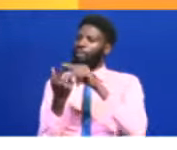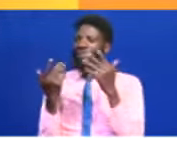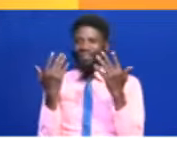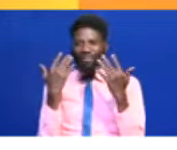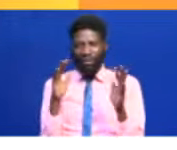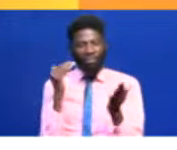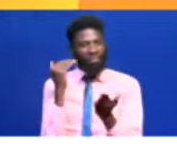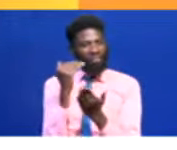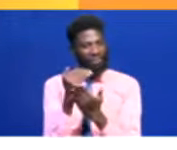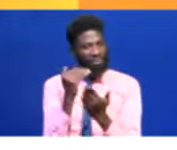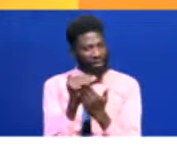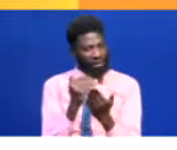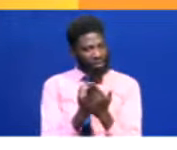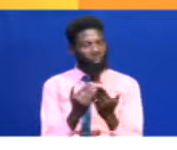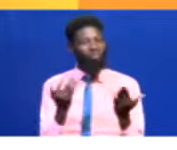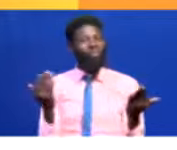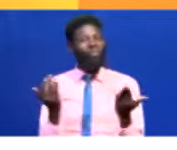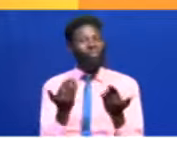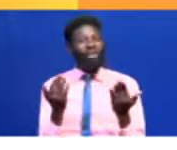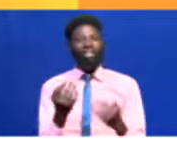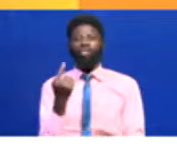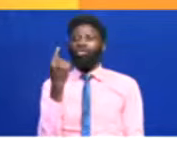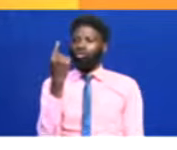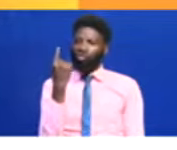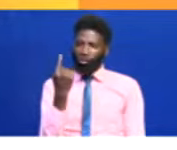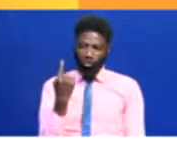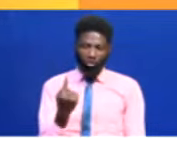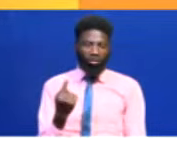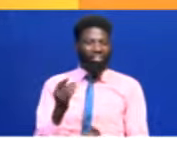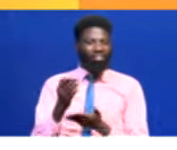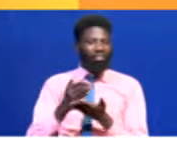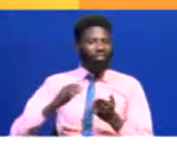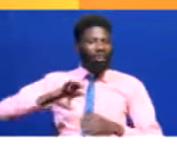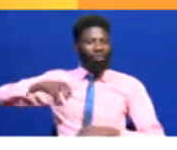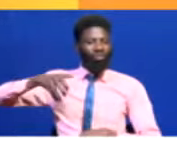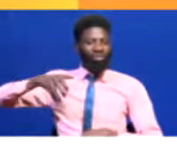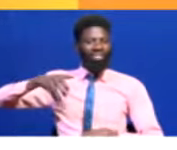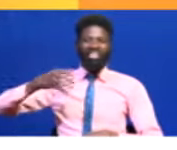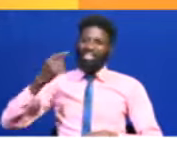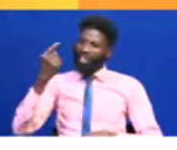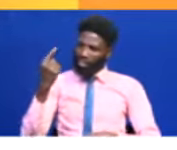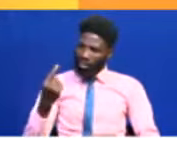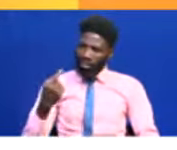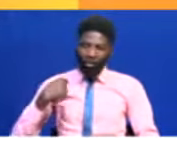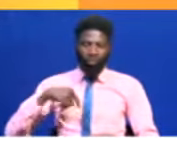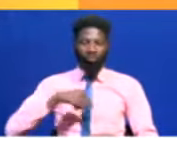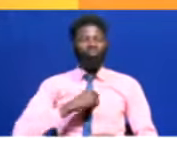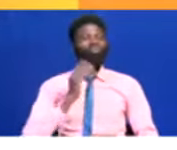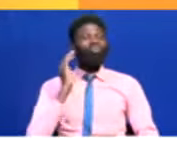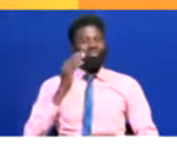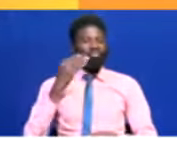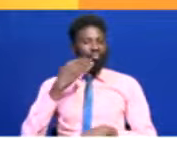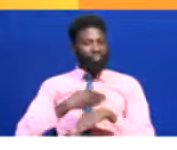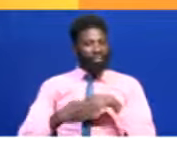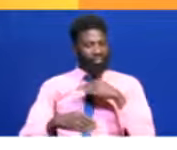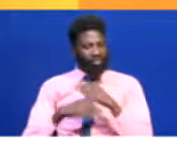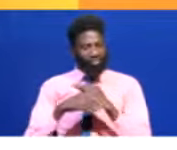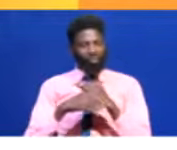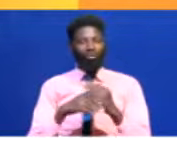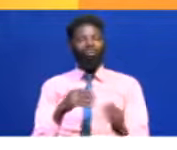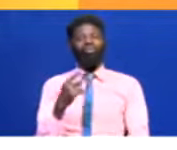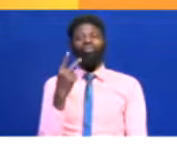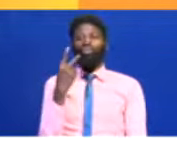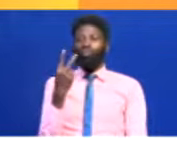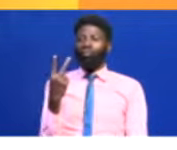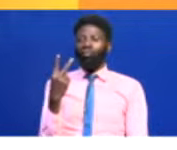with a program where in each constituency, we are going to build 200 units